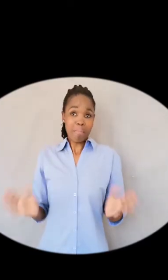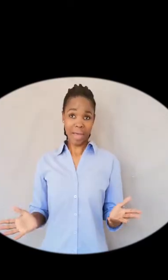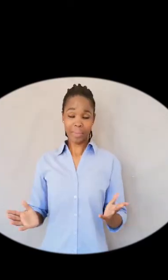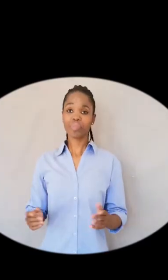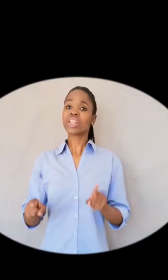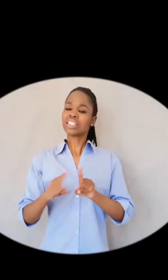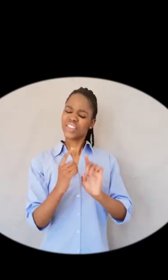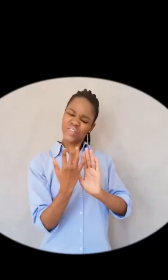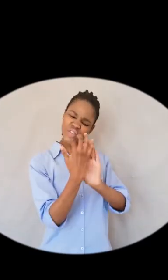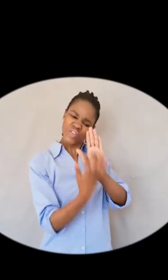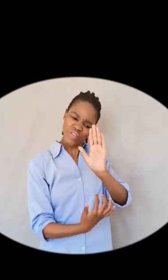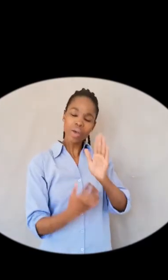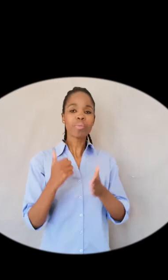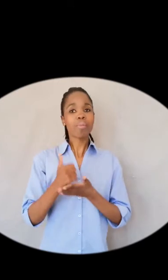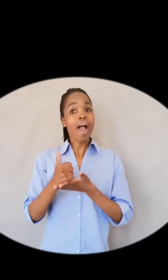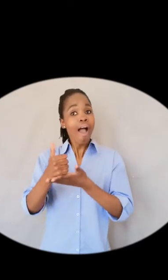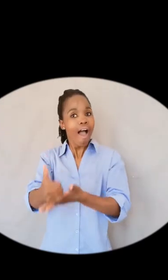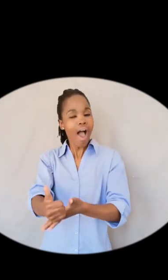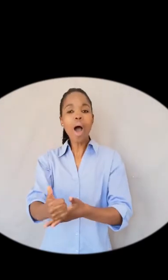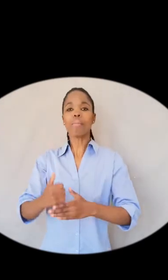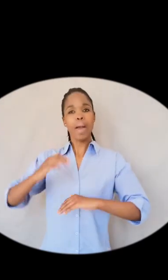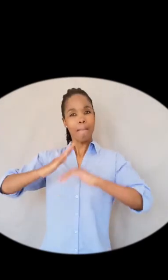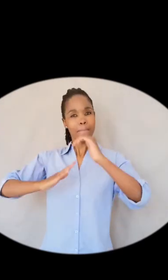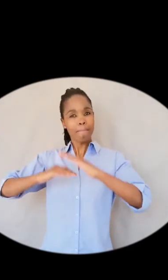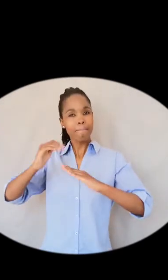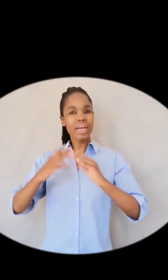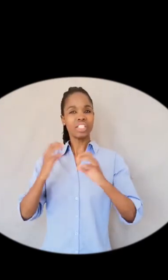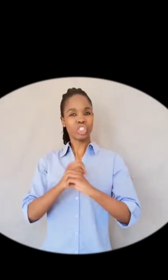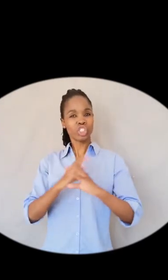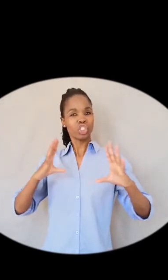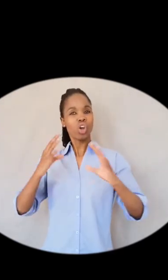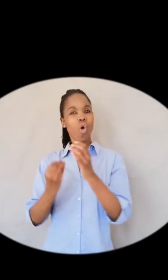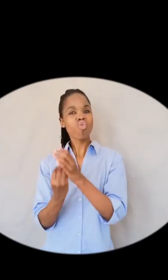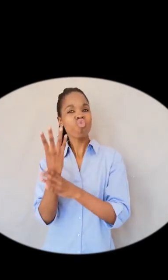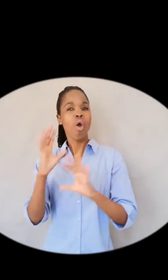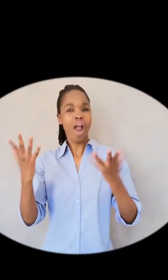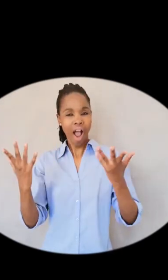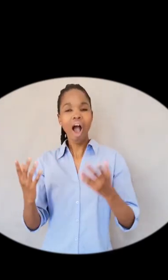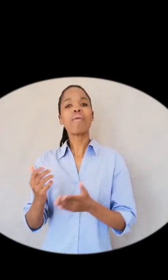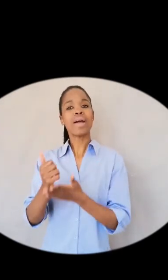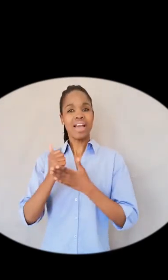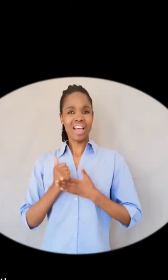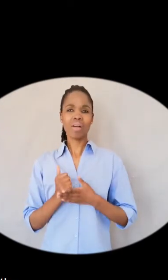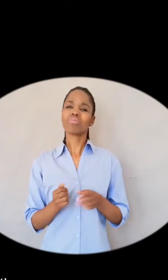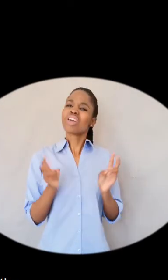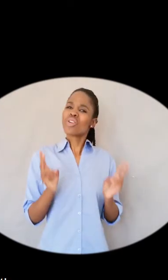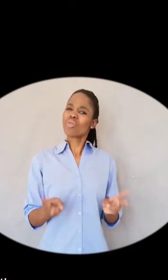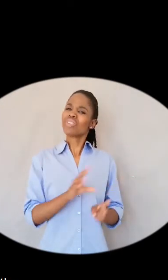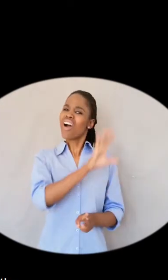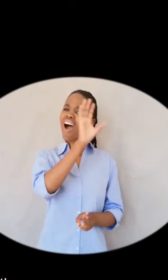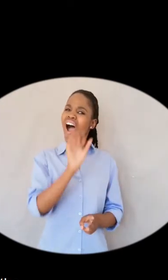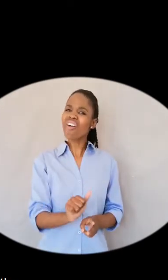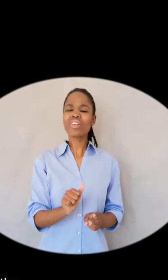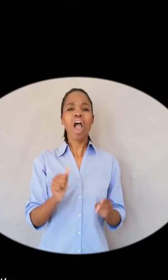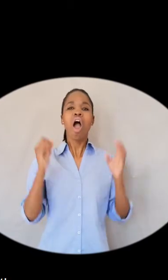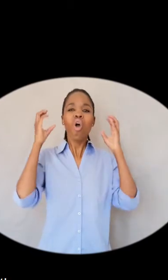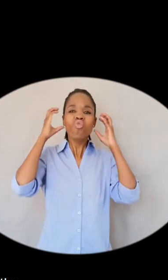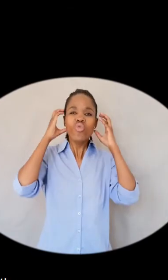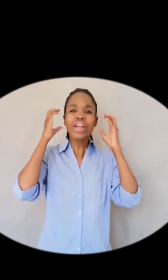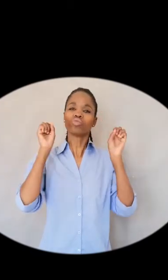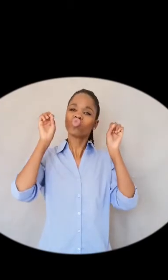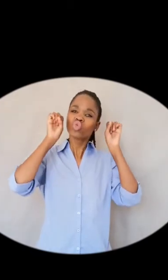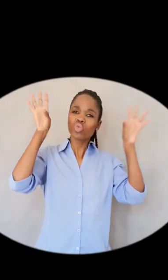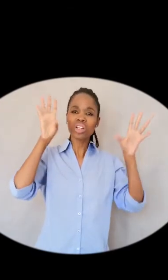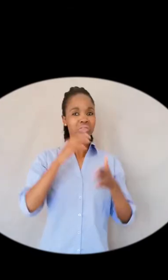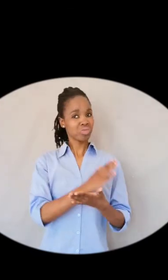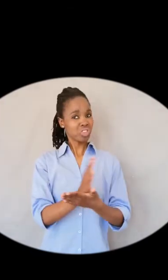things, right? So a podcast guide, mainly how to start, build, and grow a podcast, gave you everything, right? Which is counter to what the industry in South